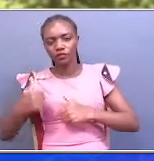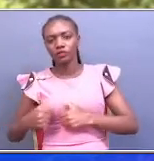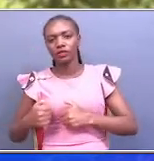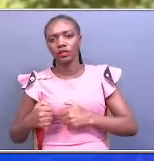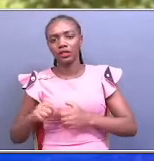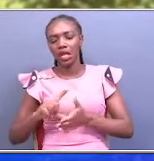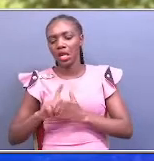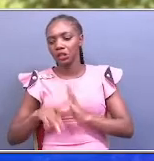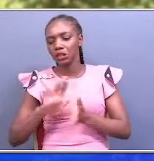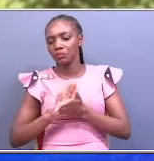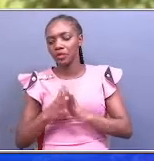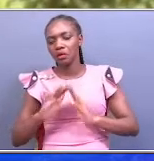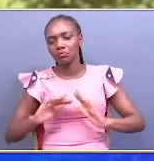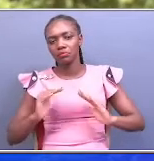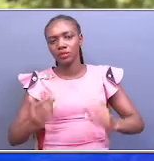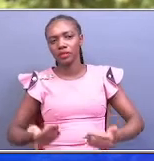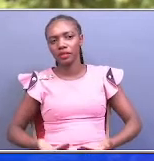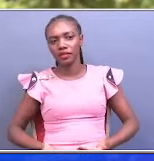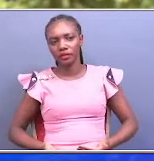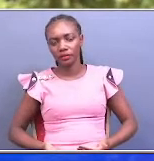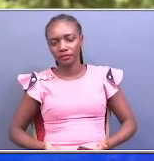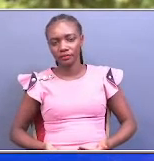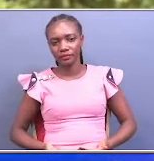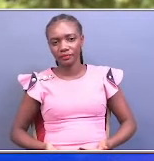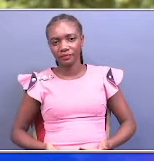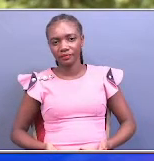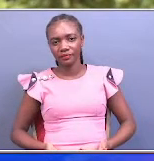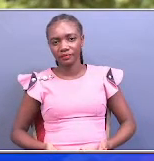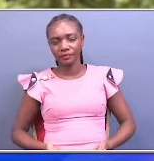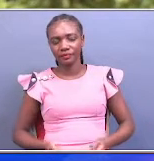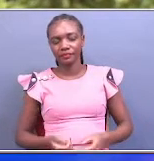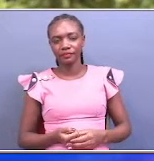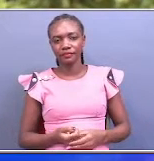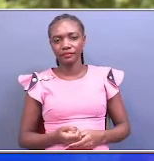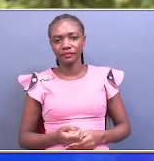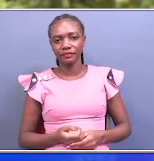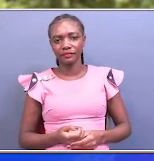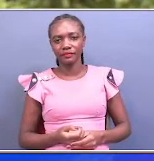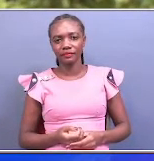of falling into a relationship, which led